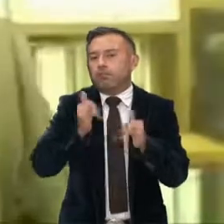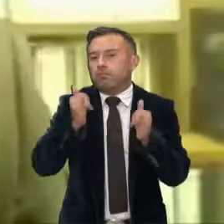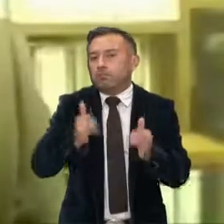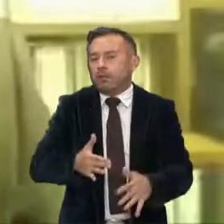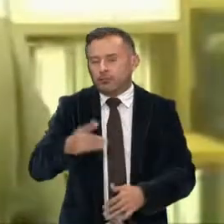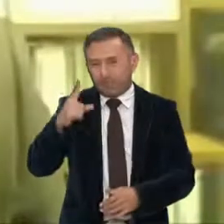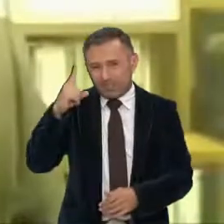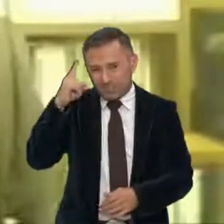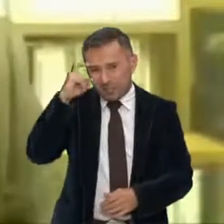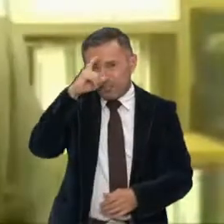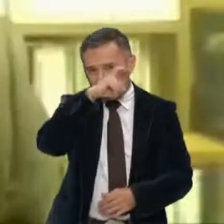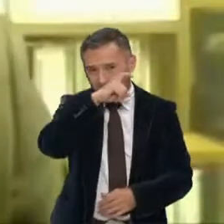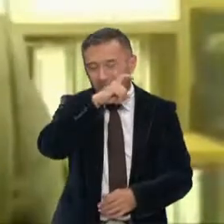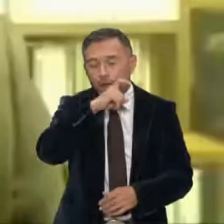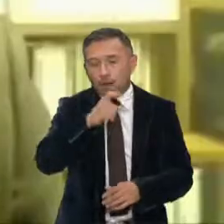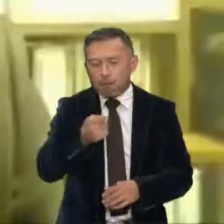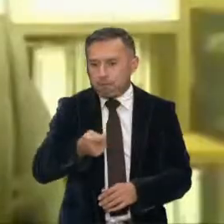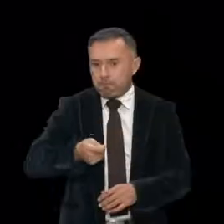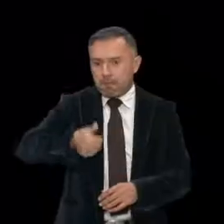So we were